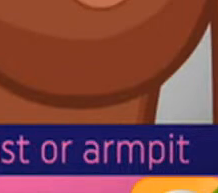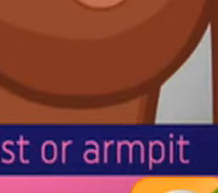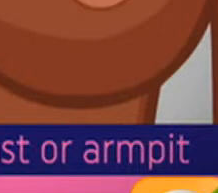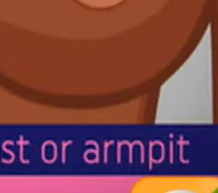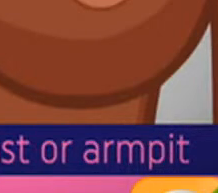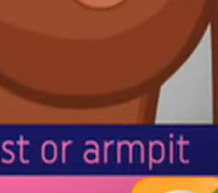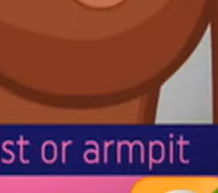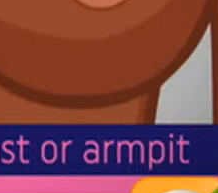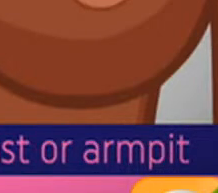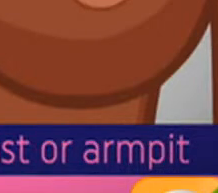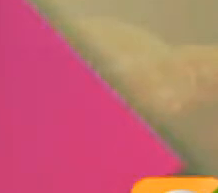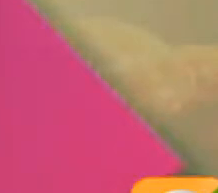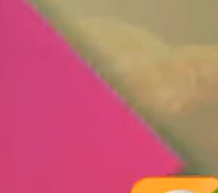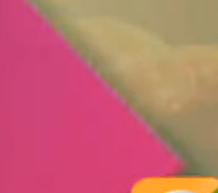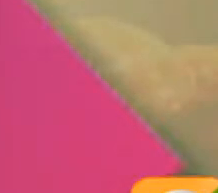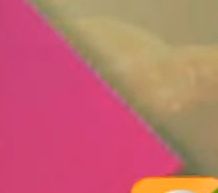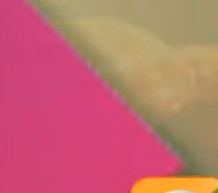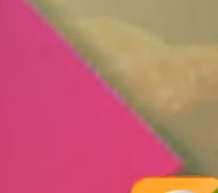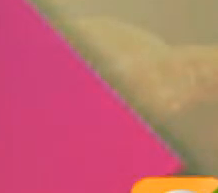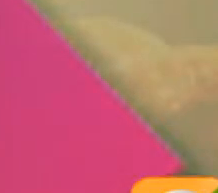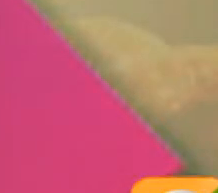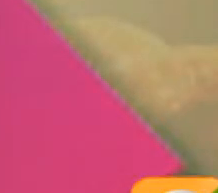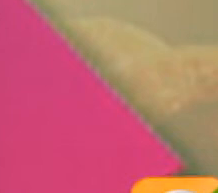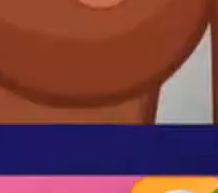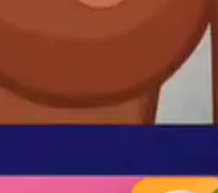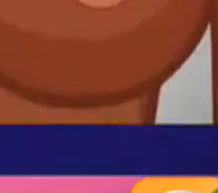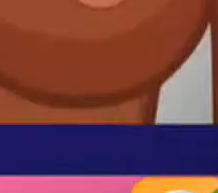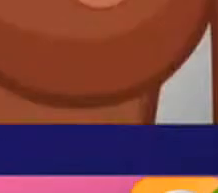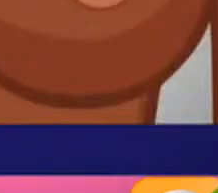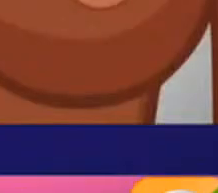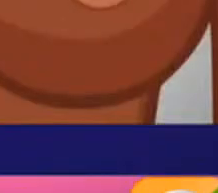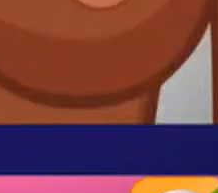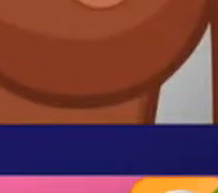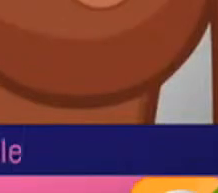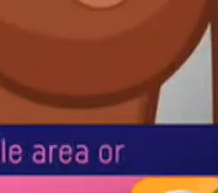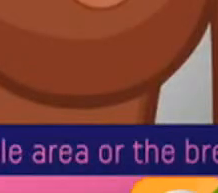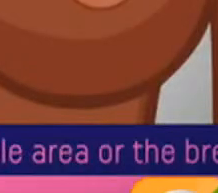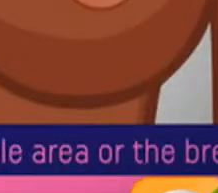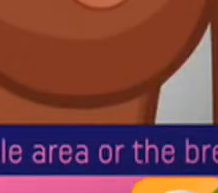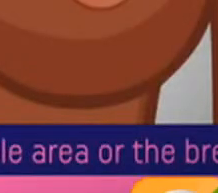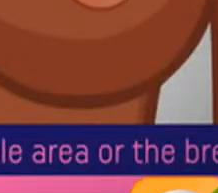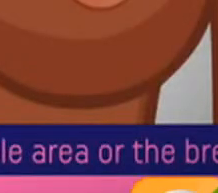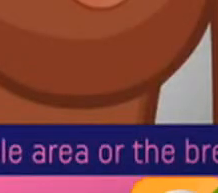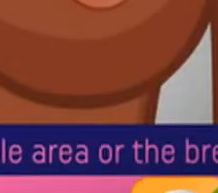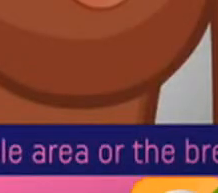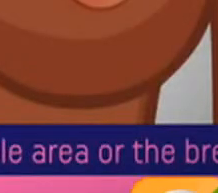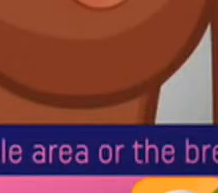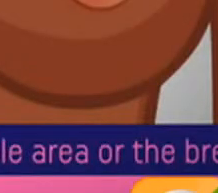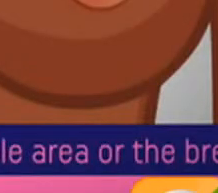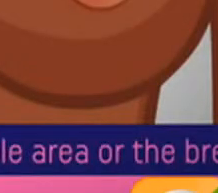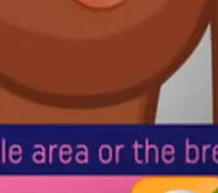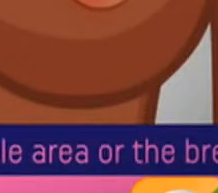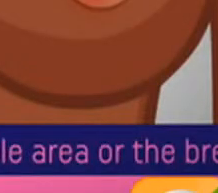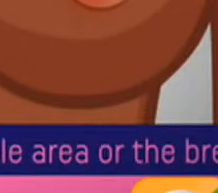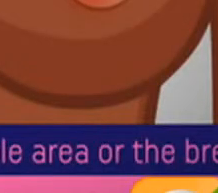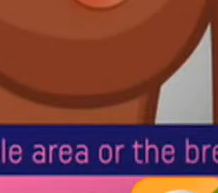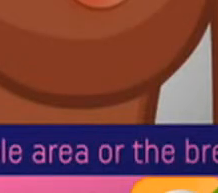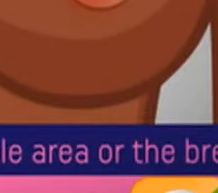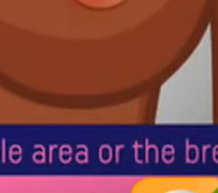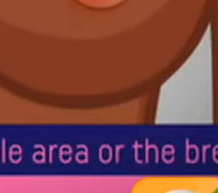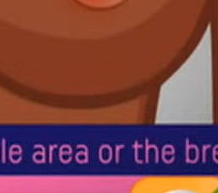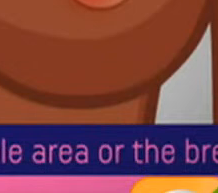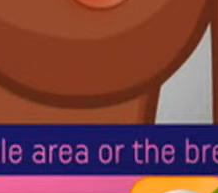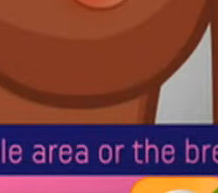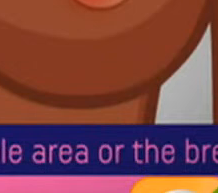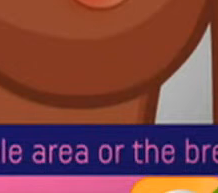improves. And in terms of causes and risk factors, what are those? So risk factors can be